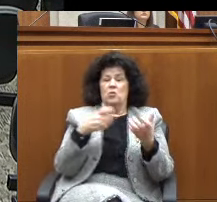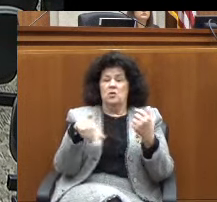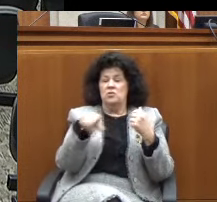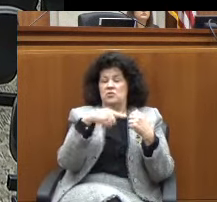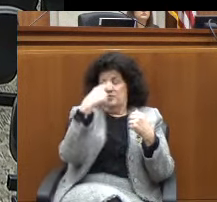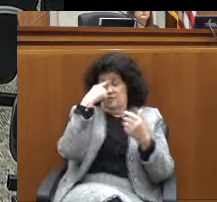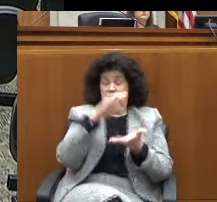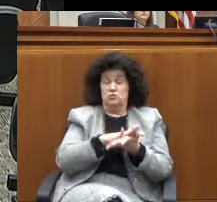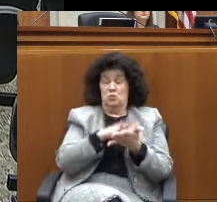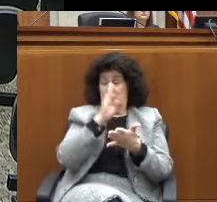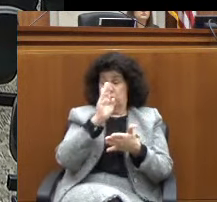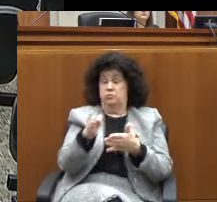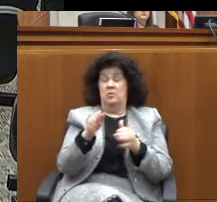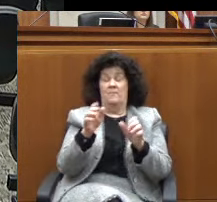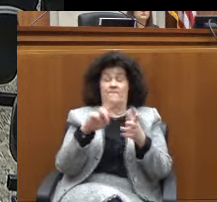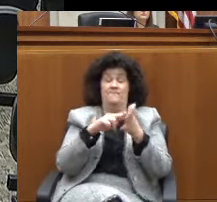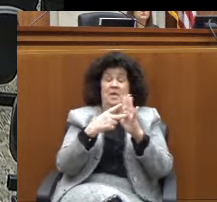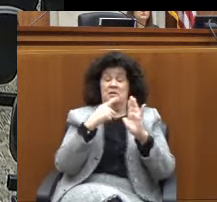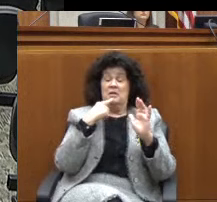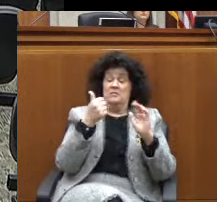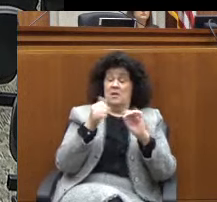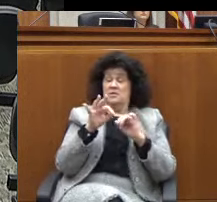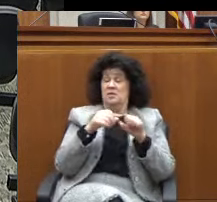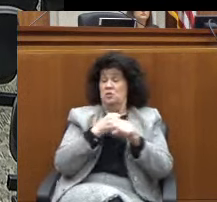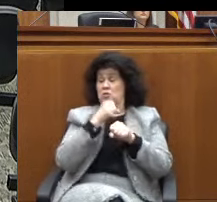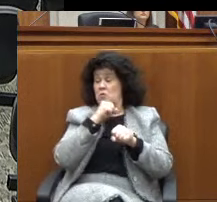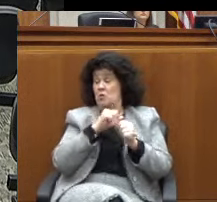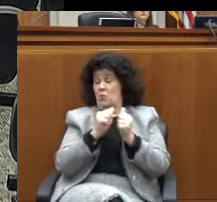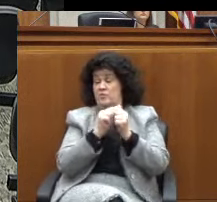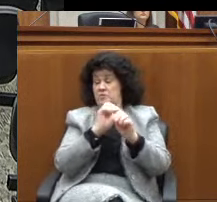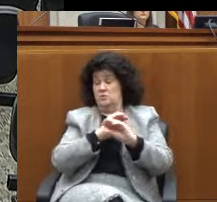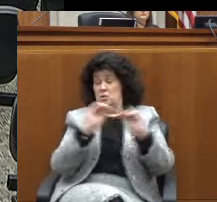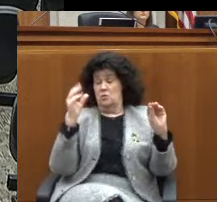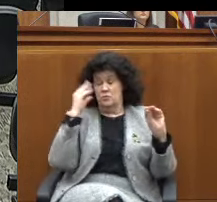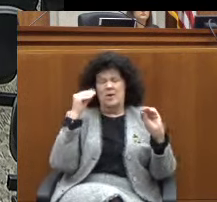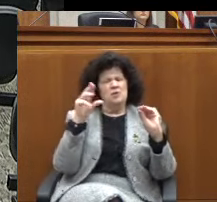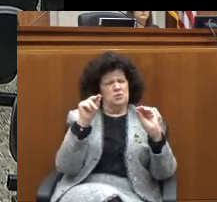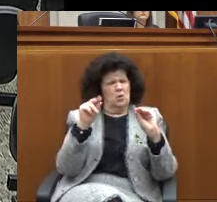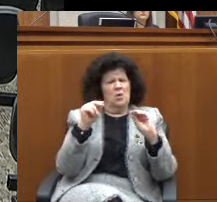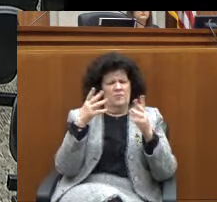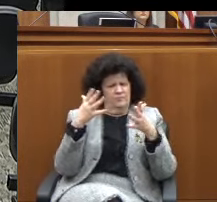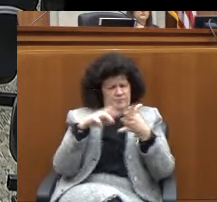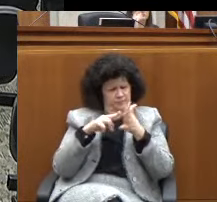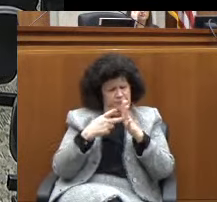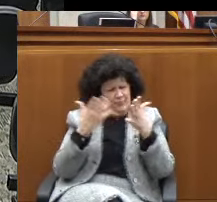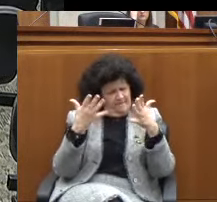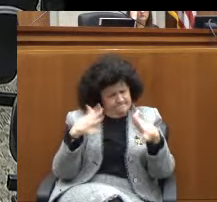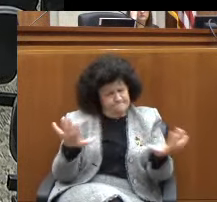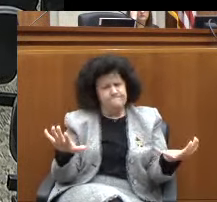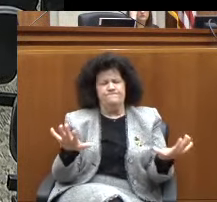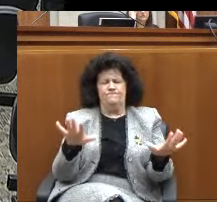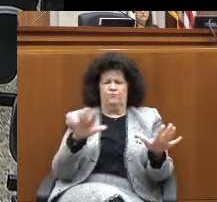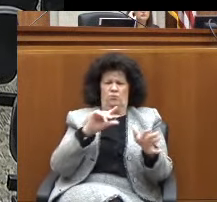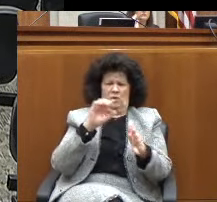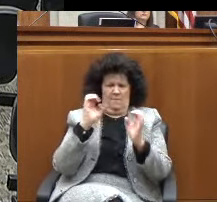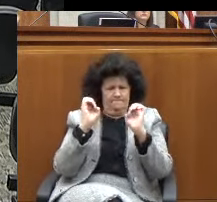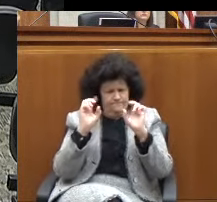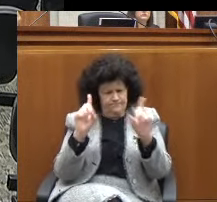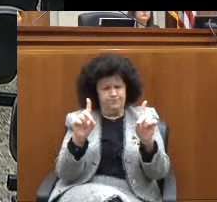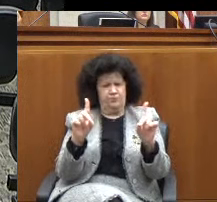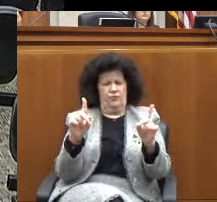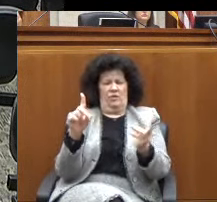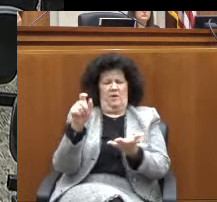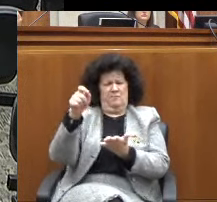19-year-old who has no world experience. This is someone who has completed their educational requirements, passed the NCLEX exam, and also done